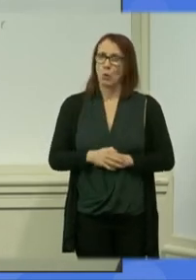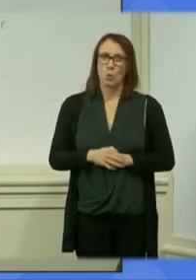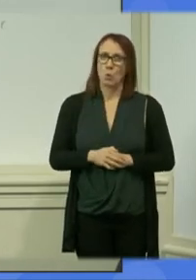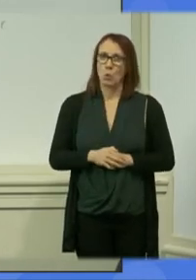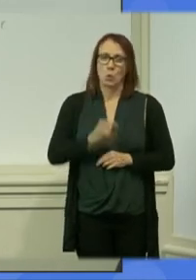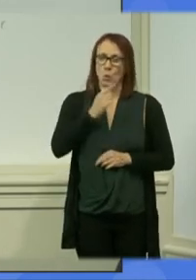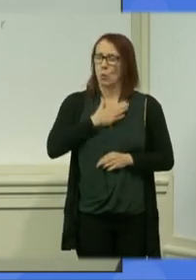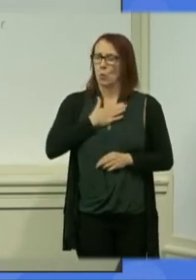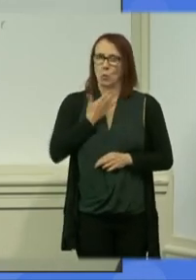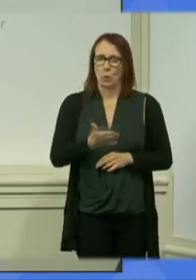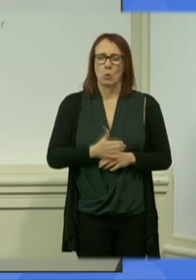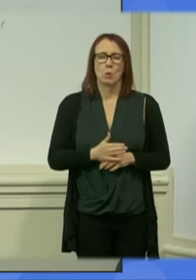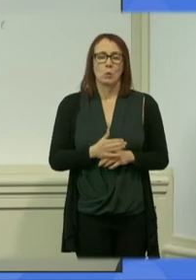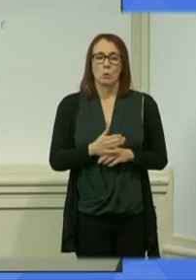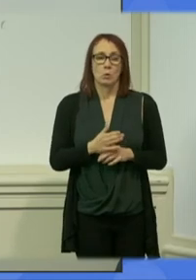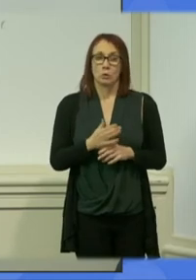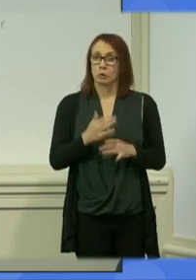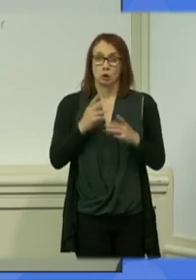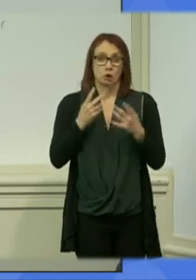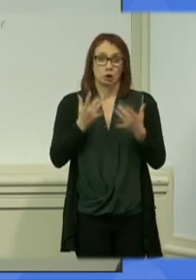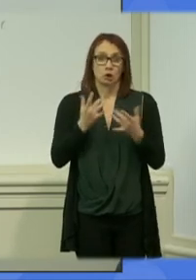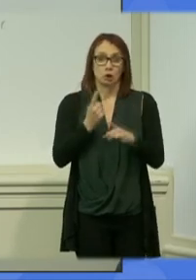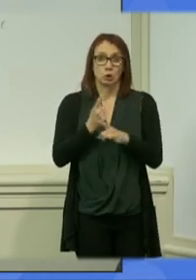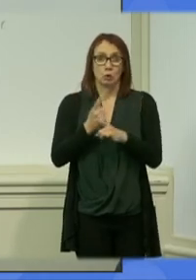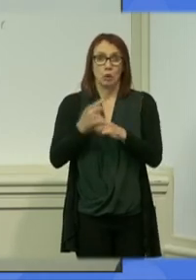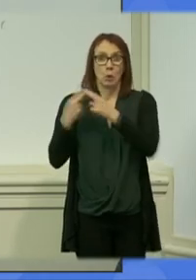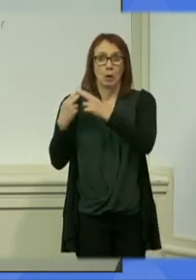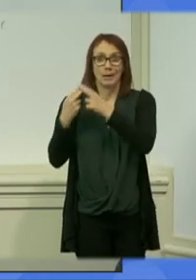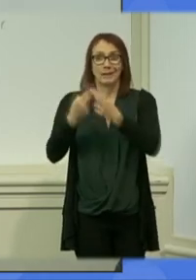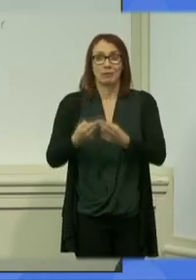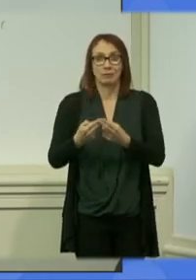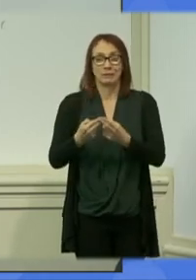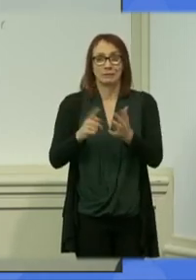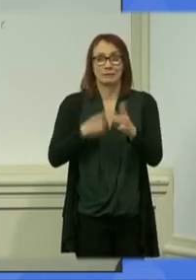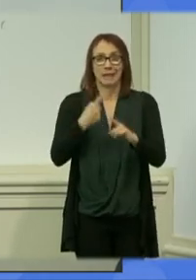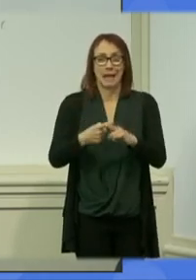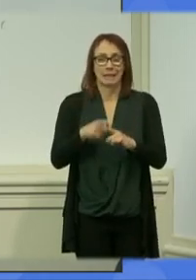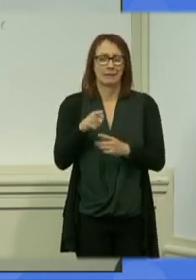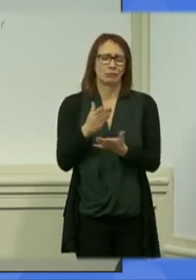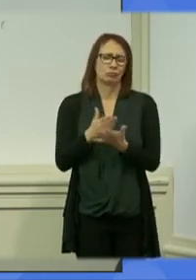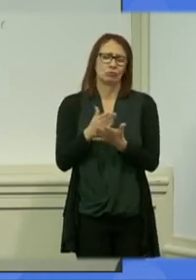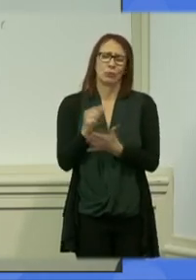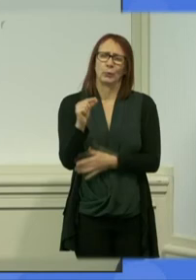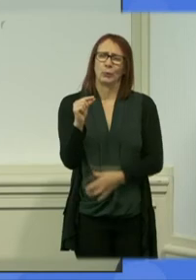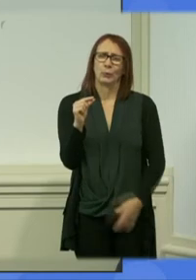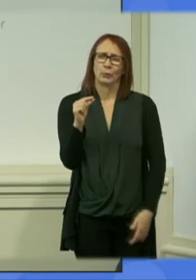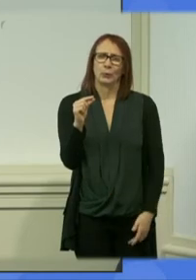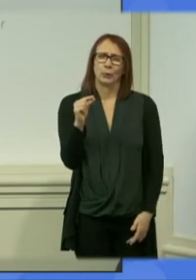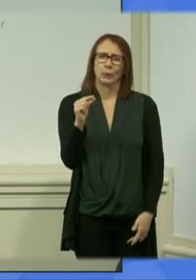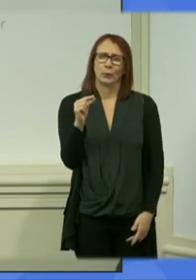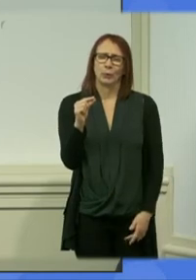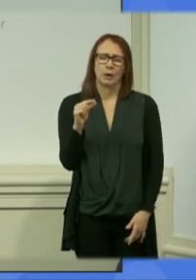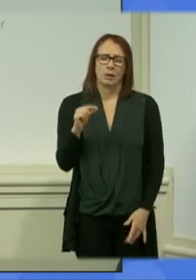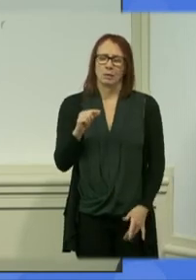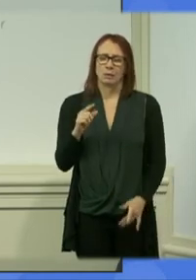likes. I haven't even mentioned inheritance tax here, because that's even smaller beer. It's everybody's favourite